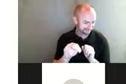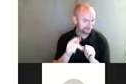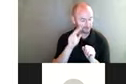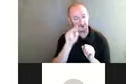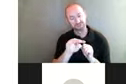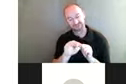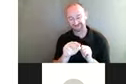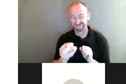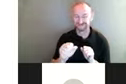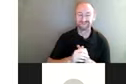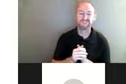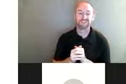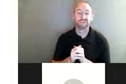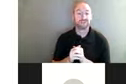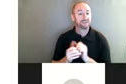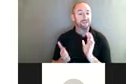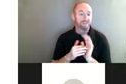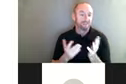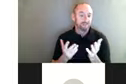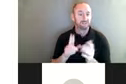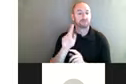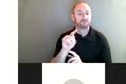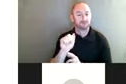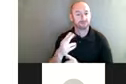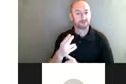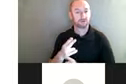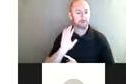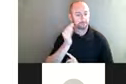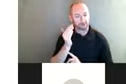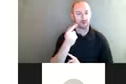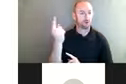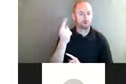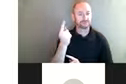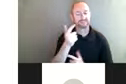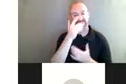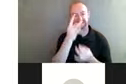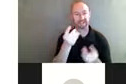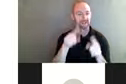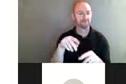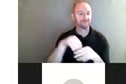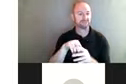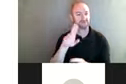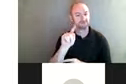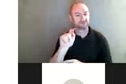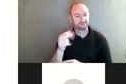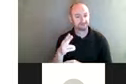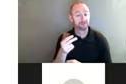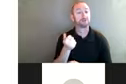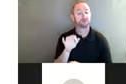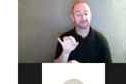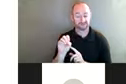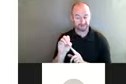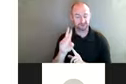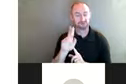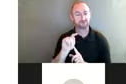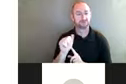on you. Again, we see Utah. Apparently there's just always something interesting happening in Utah. And in 1990,